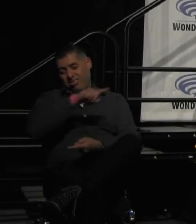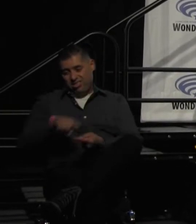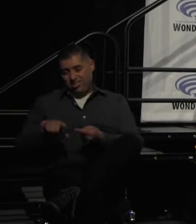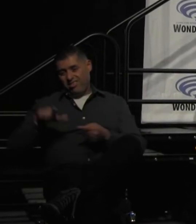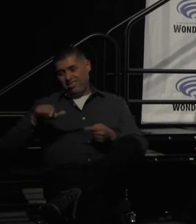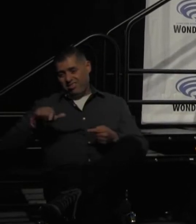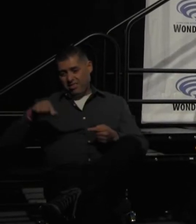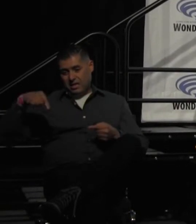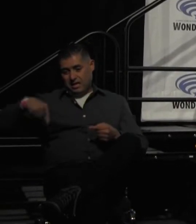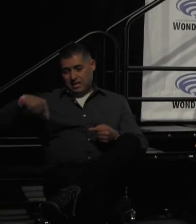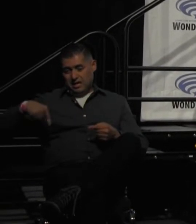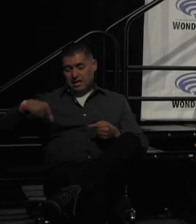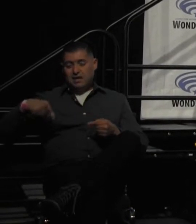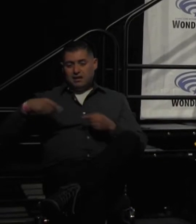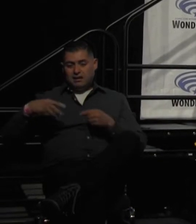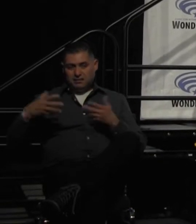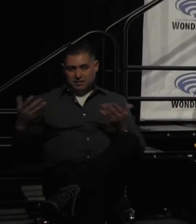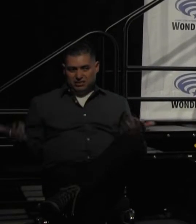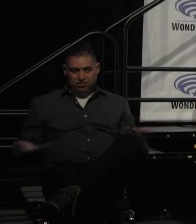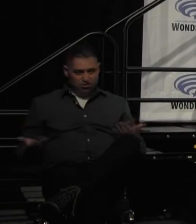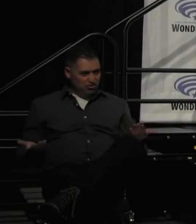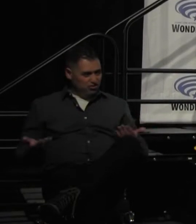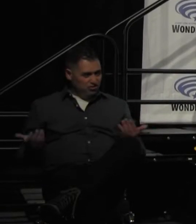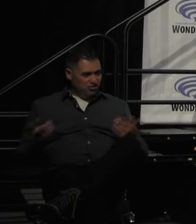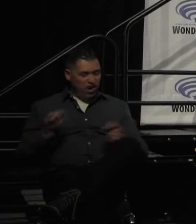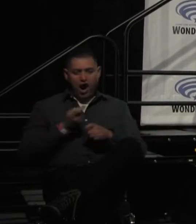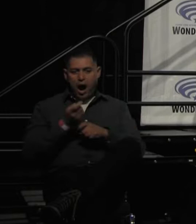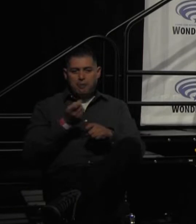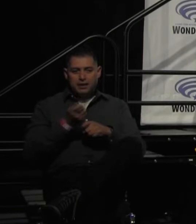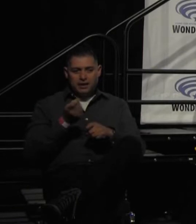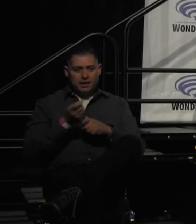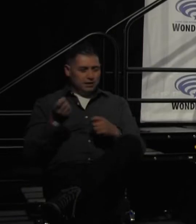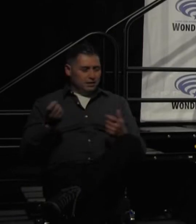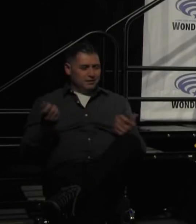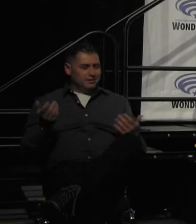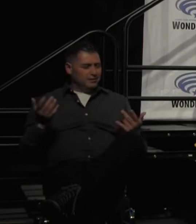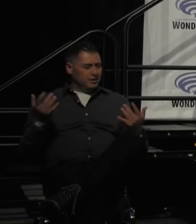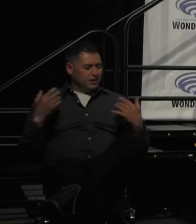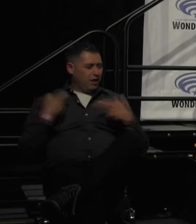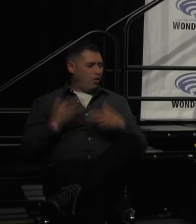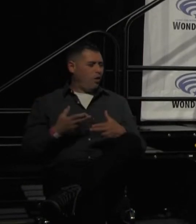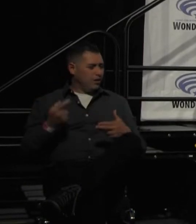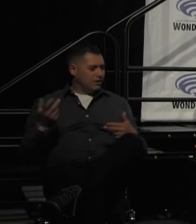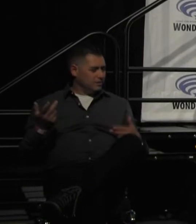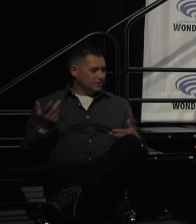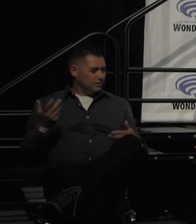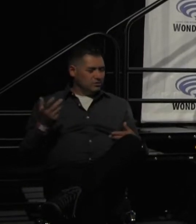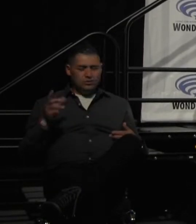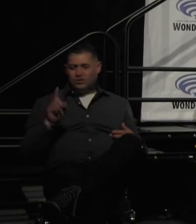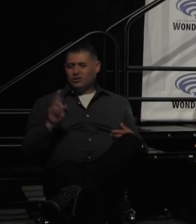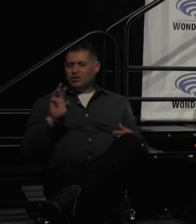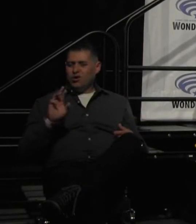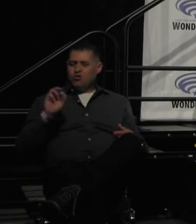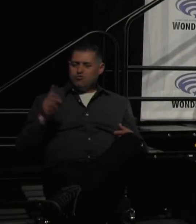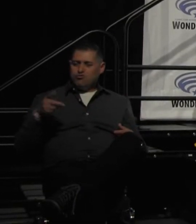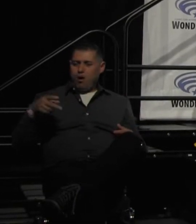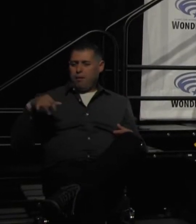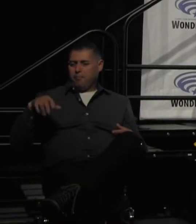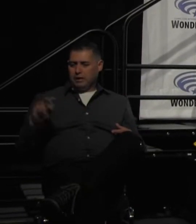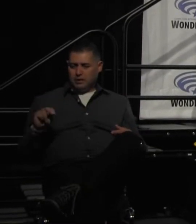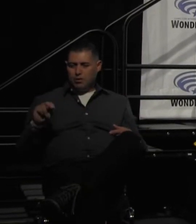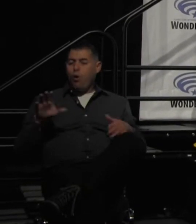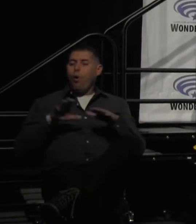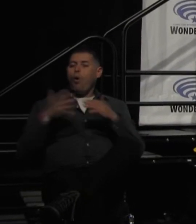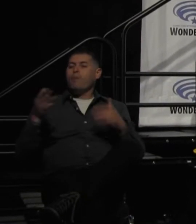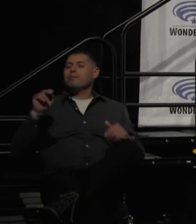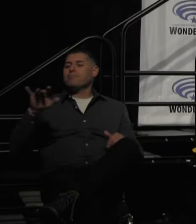started doing the auditions, you know, the comedy, what do you call it? You know, drop-ins. You know, Open mic night. Open